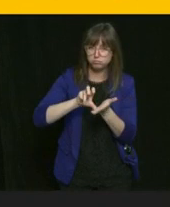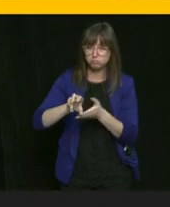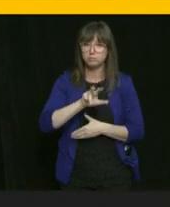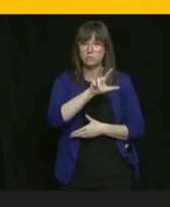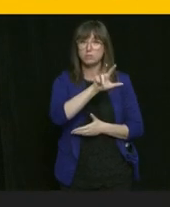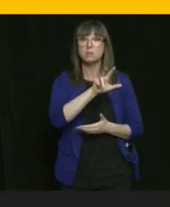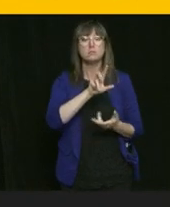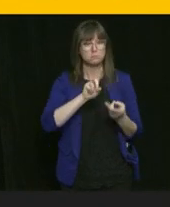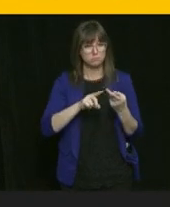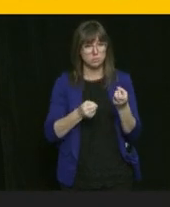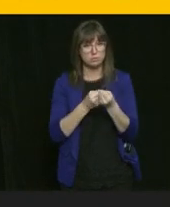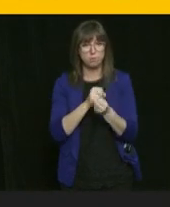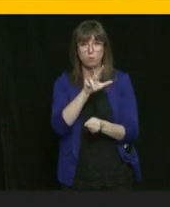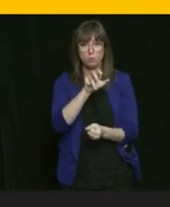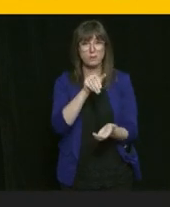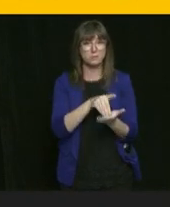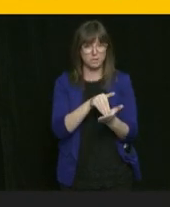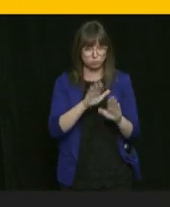children.